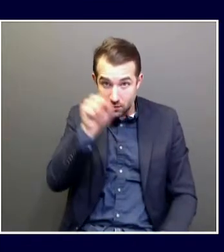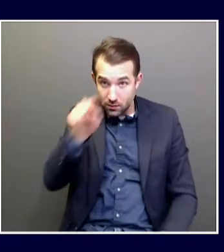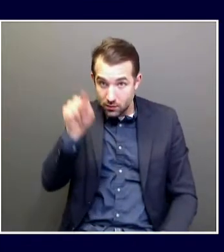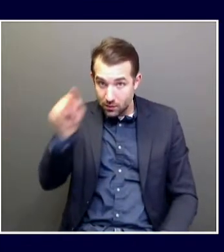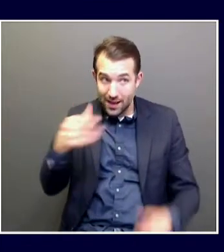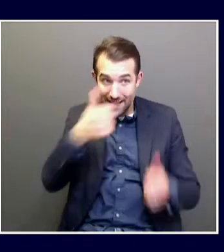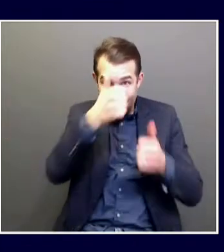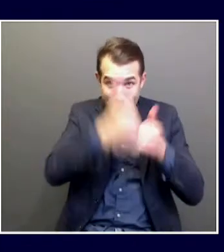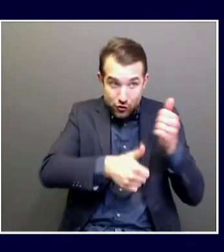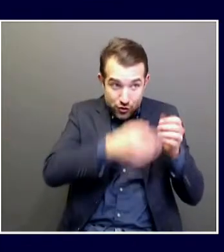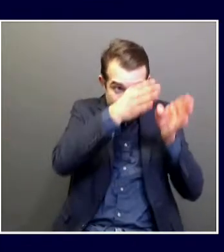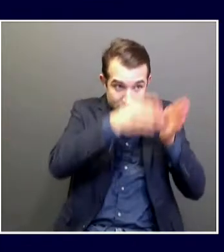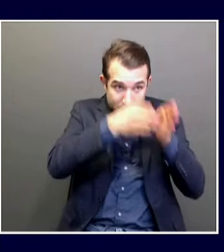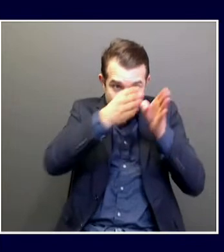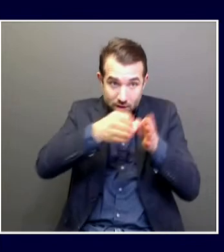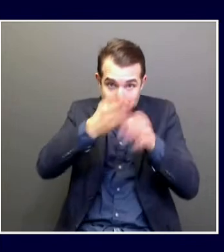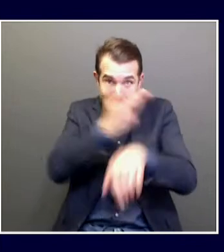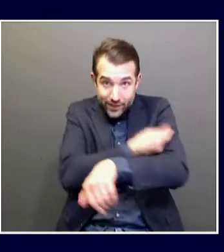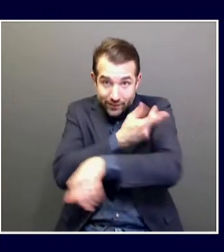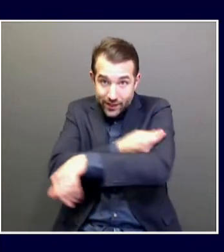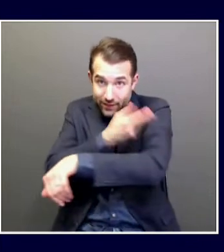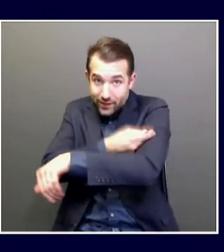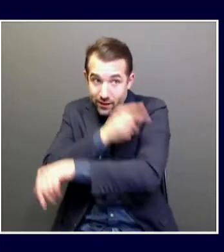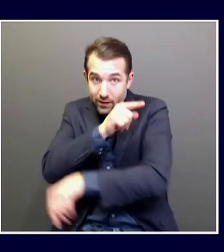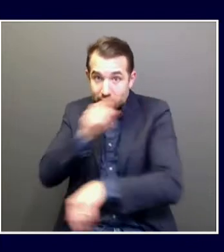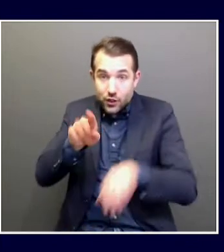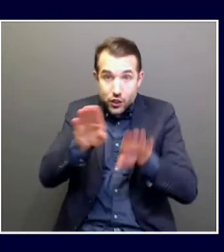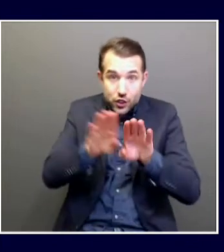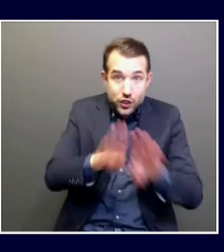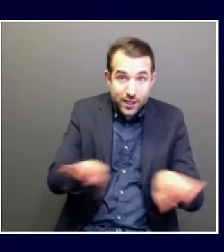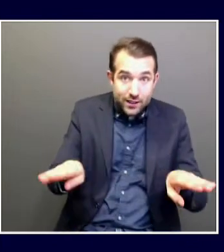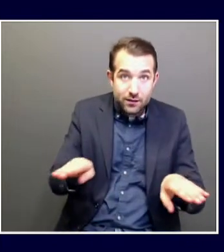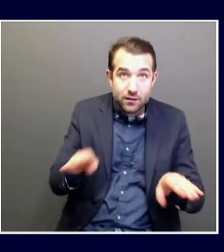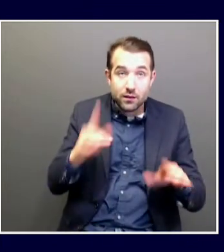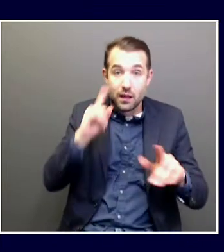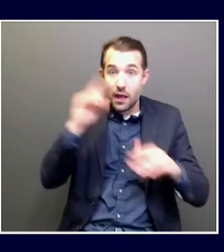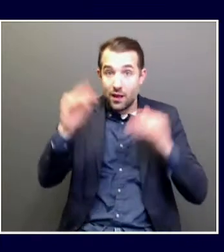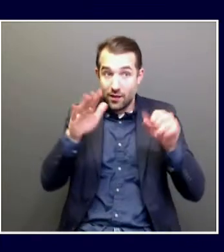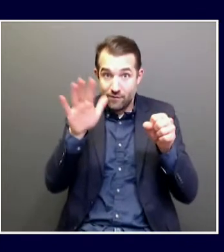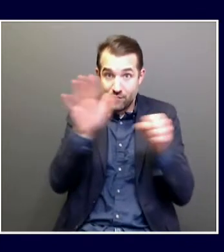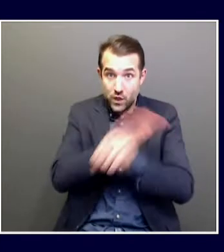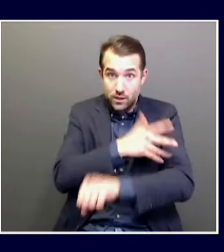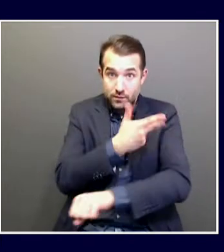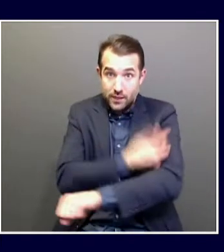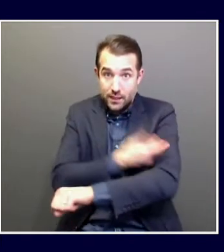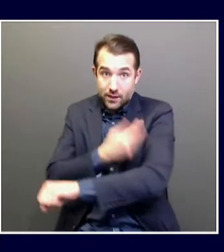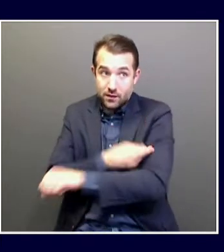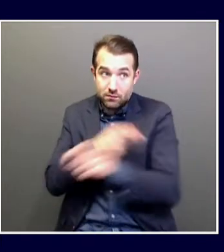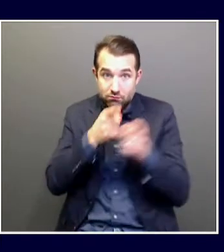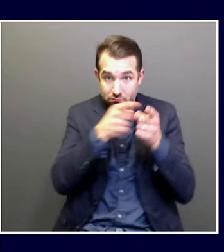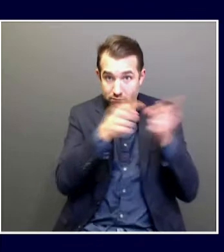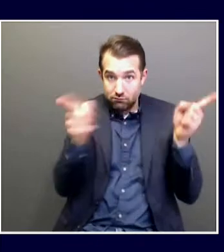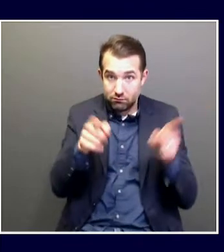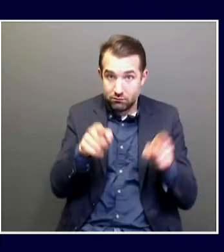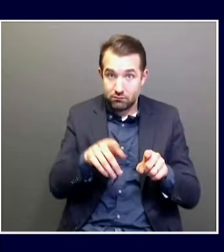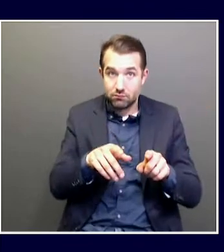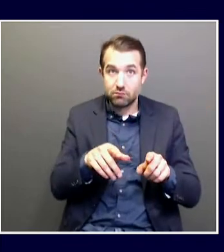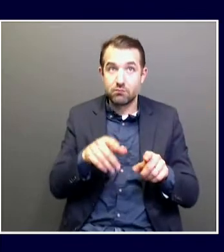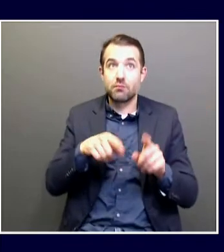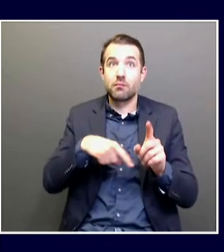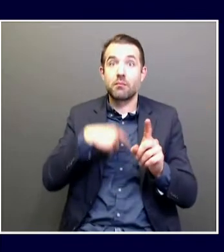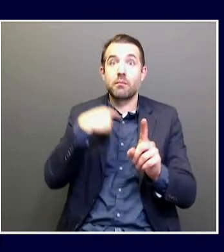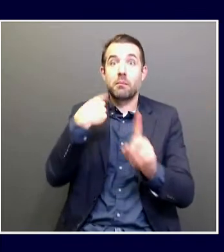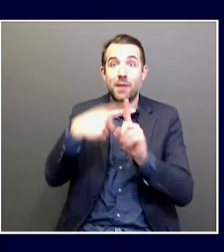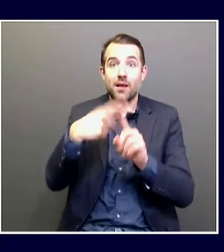the young children. And by fully, we mean fully, 2 weeks after their second dose. And if the answer to that is yes, that's